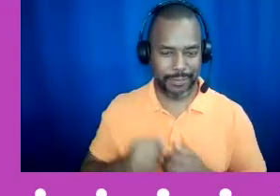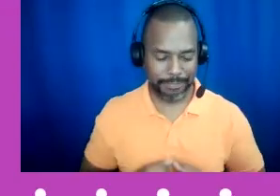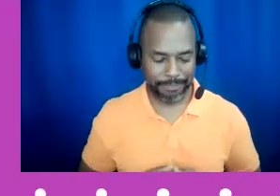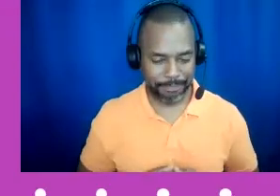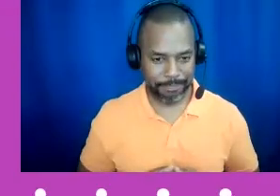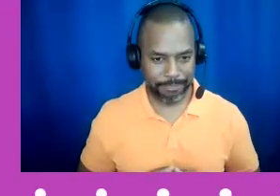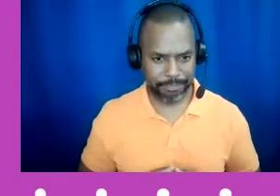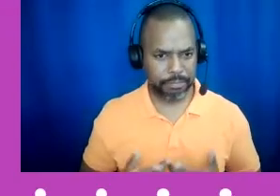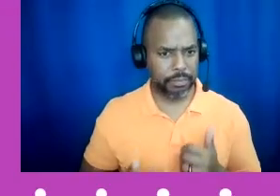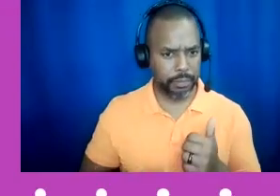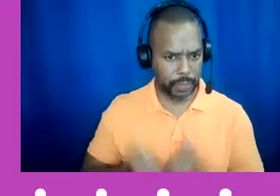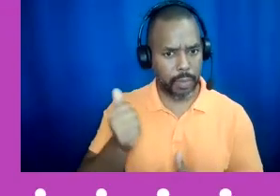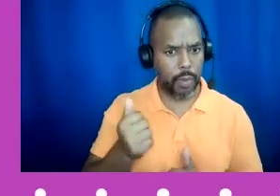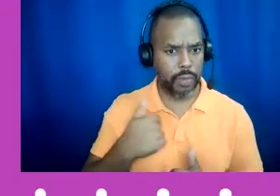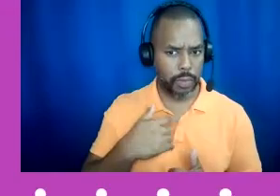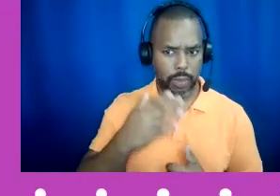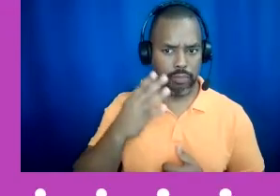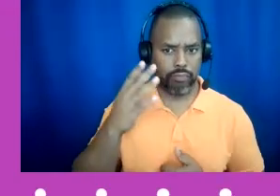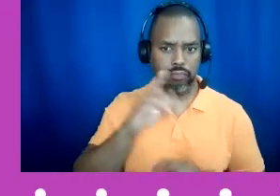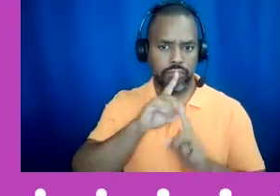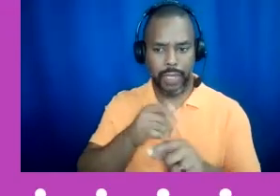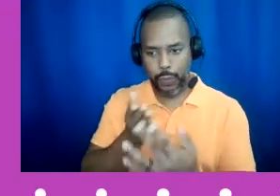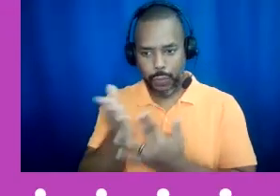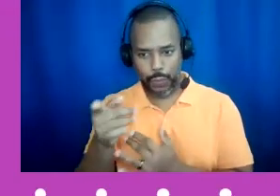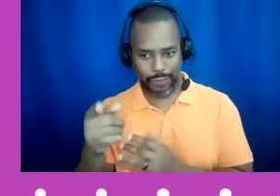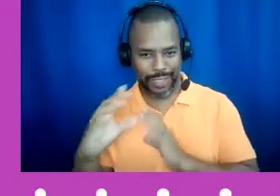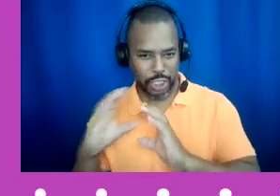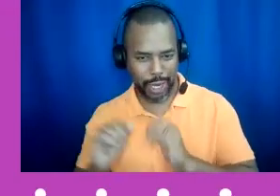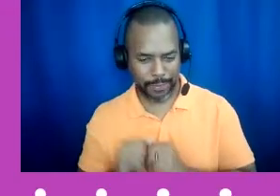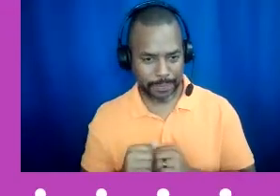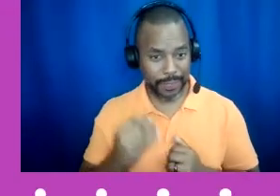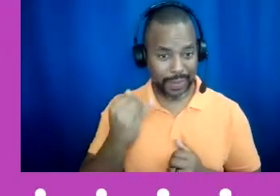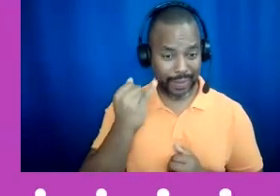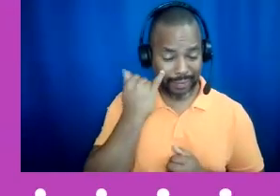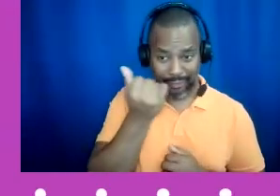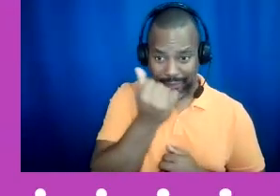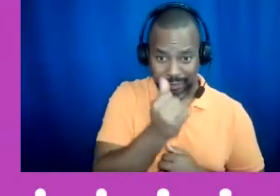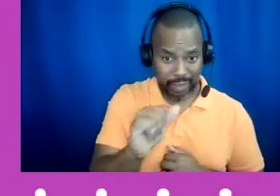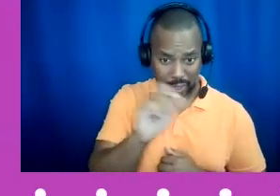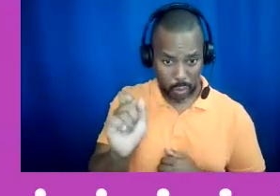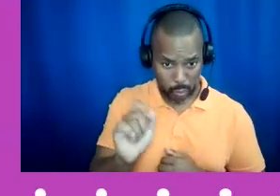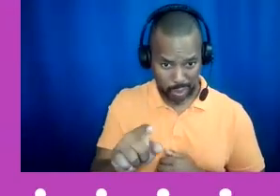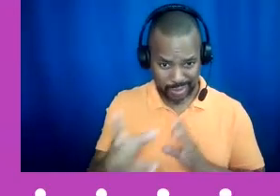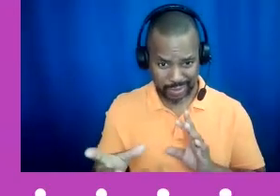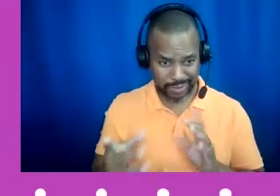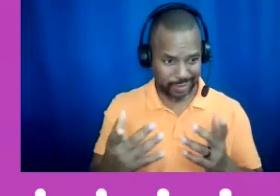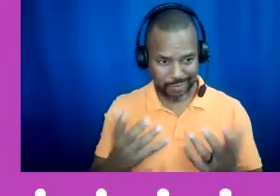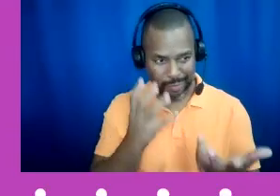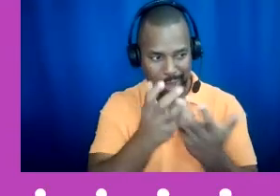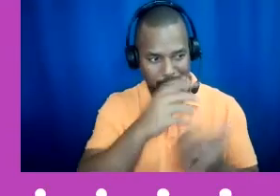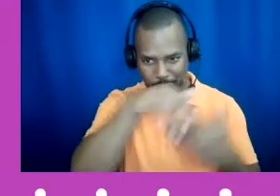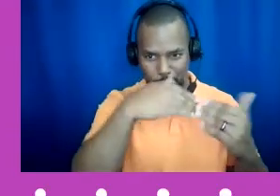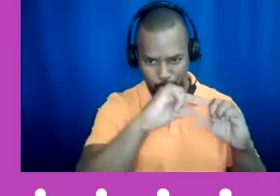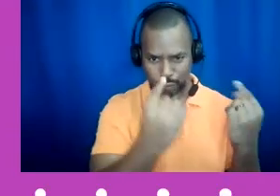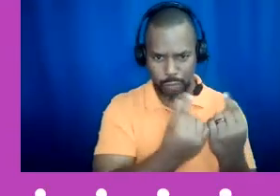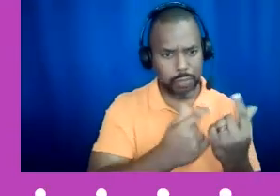of the questions will be answered directly through the chat. We'll also address any questions relevant to the whole group at the end of the presentation.